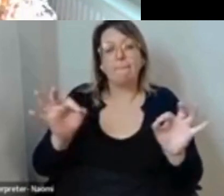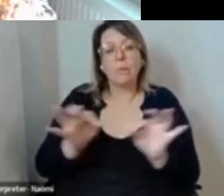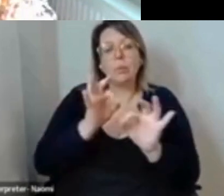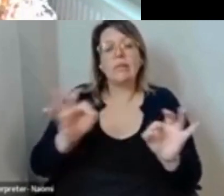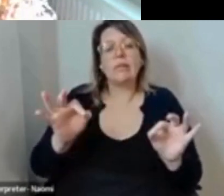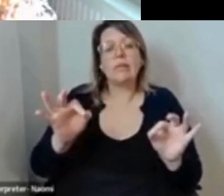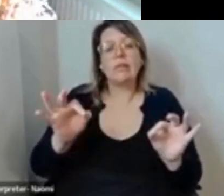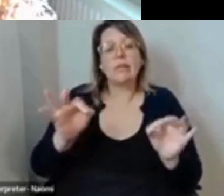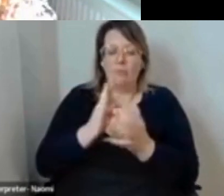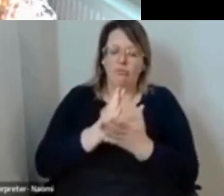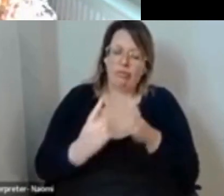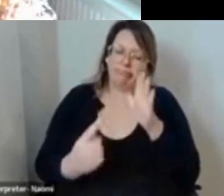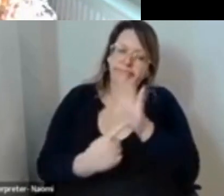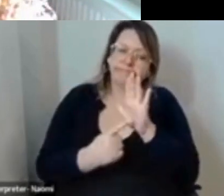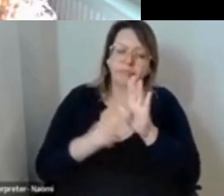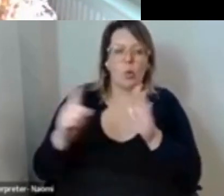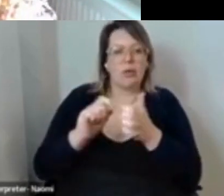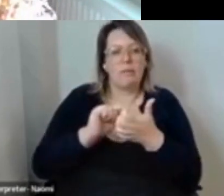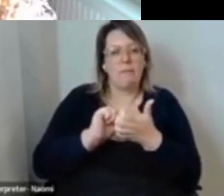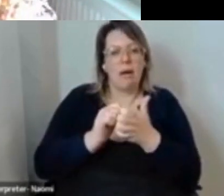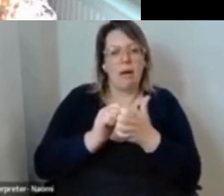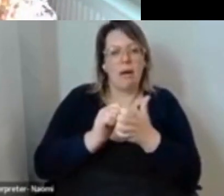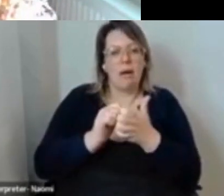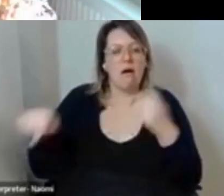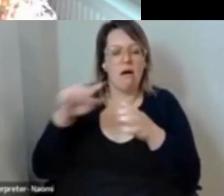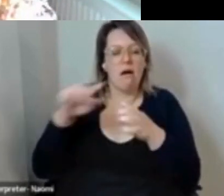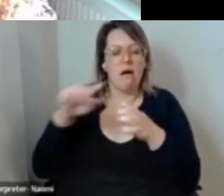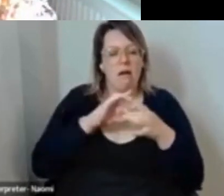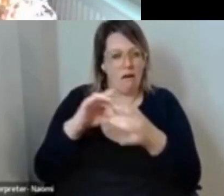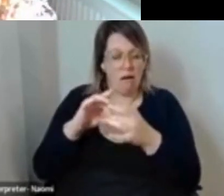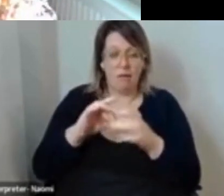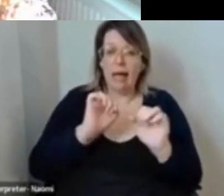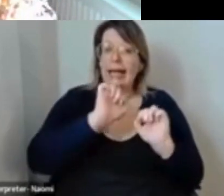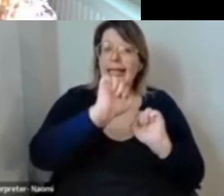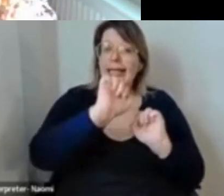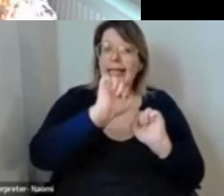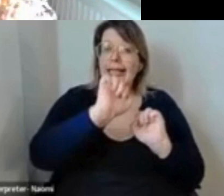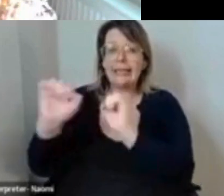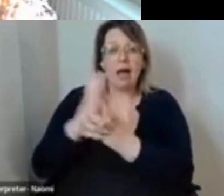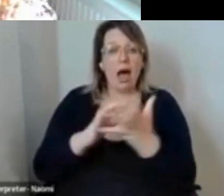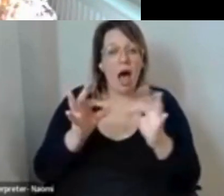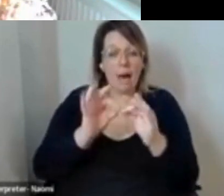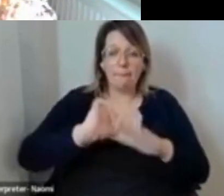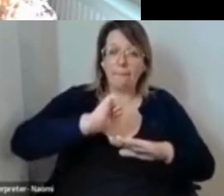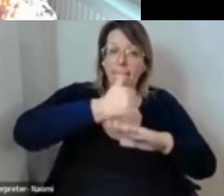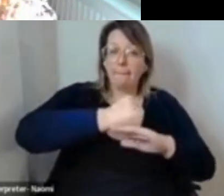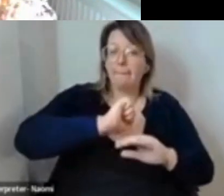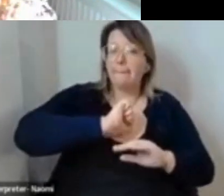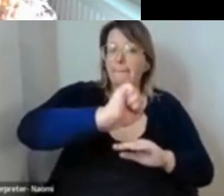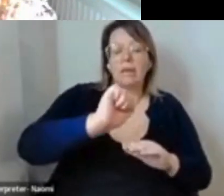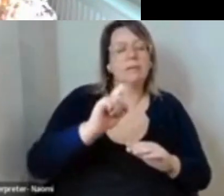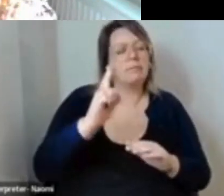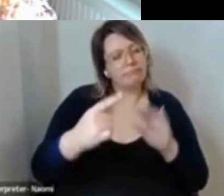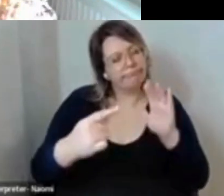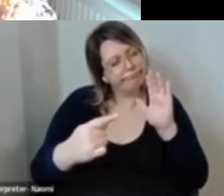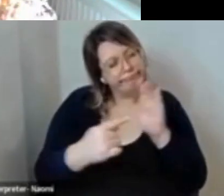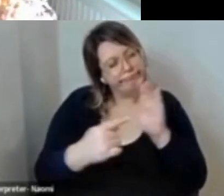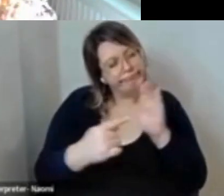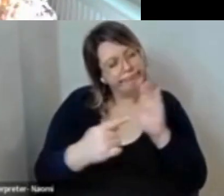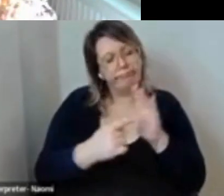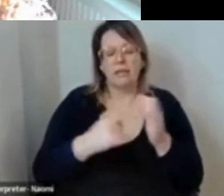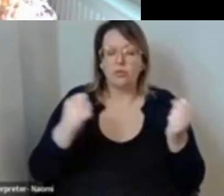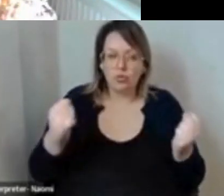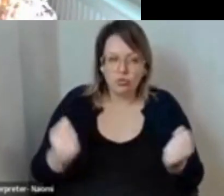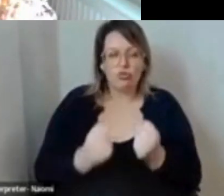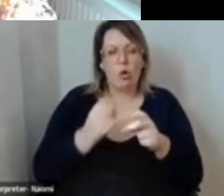at its heart. No matter how each of your hubs are constituted, embedding a strong governance and partnership